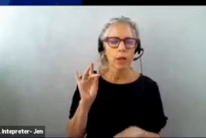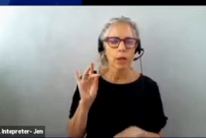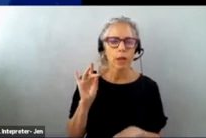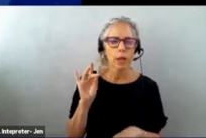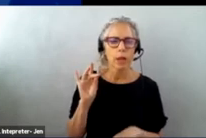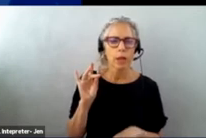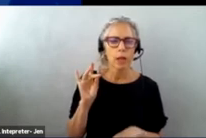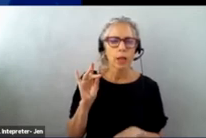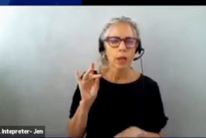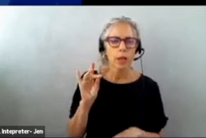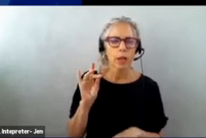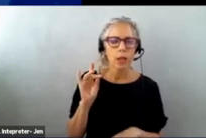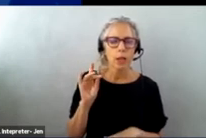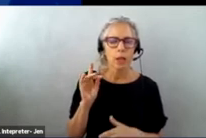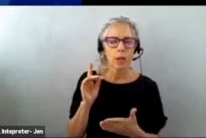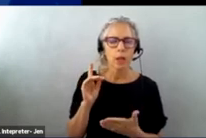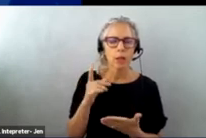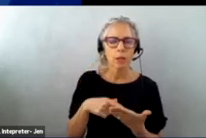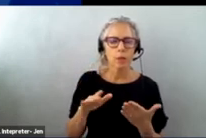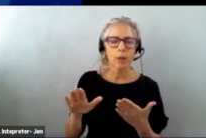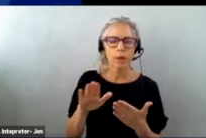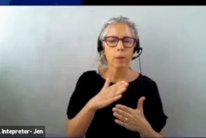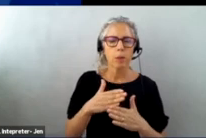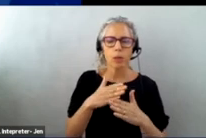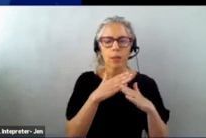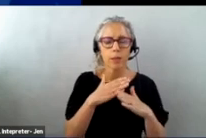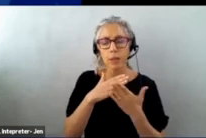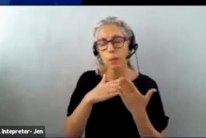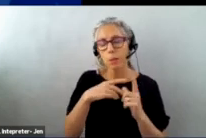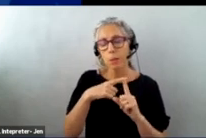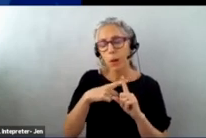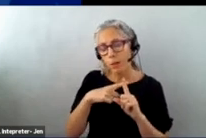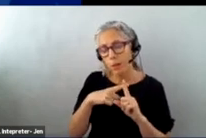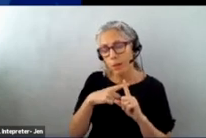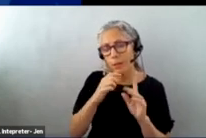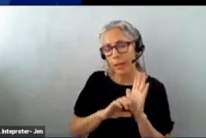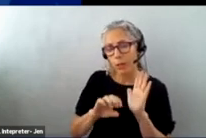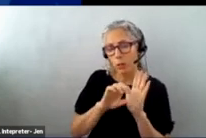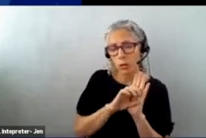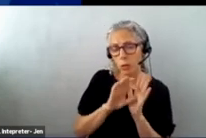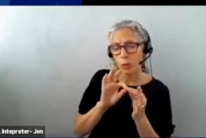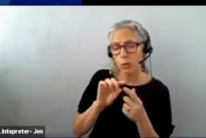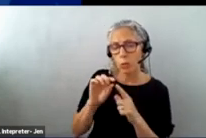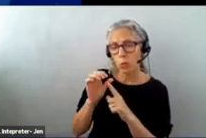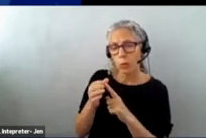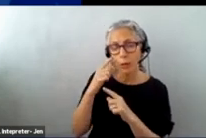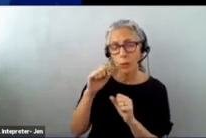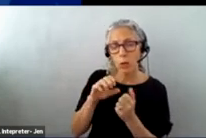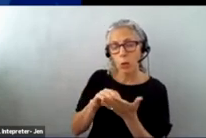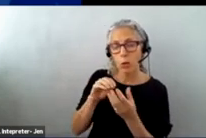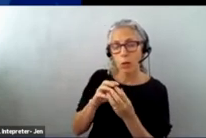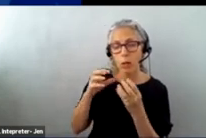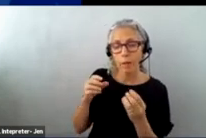what some of the protective and positive characteristics are culturally. I think we can learn a lot